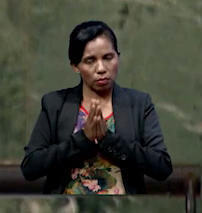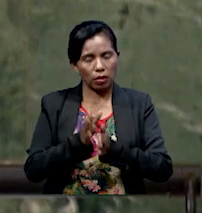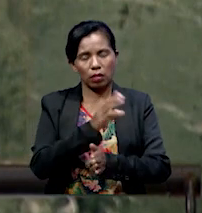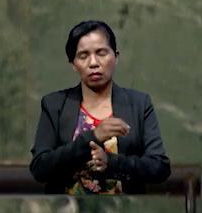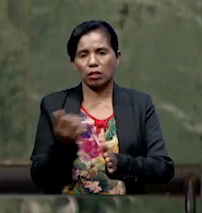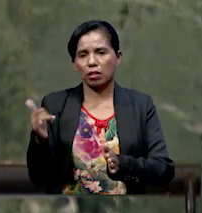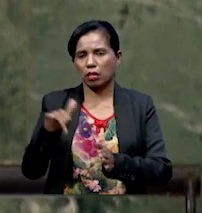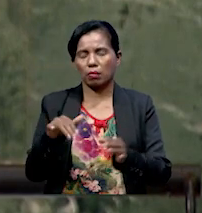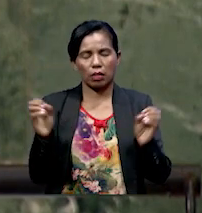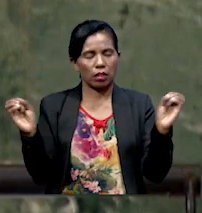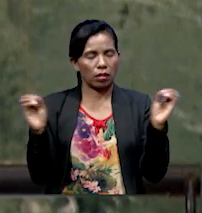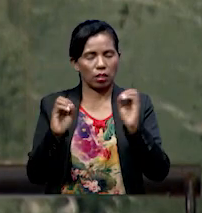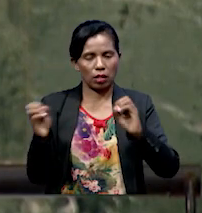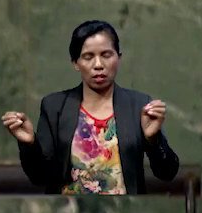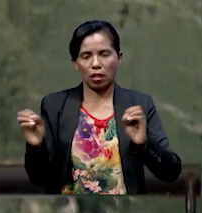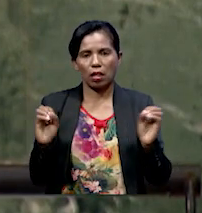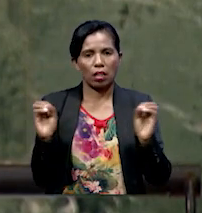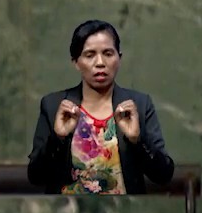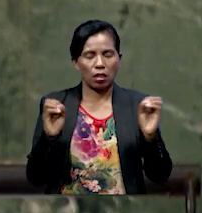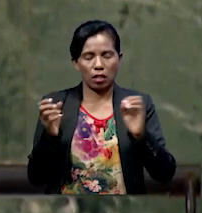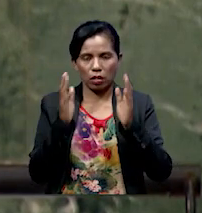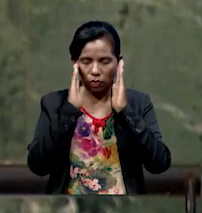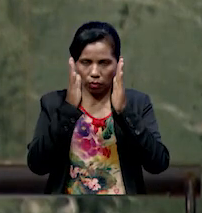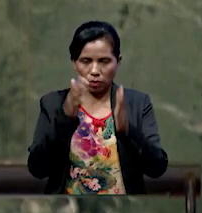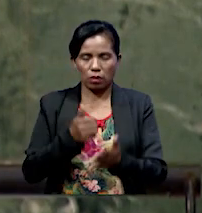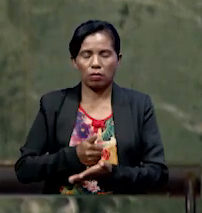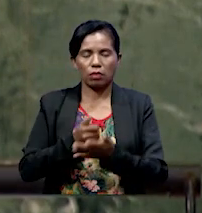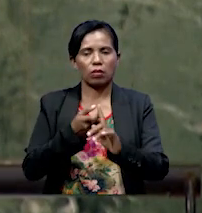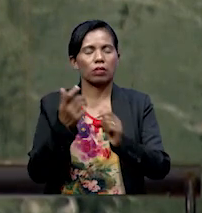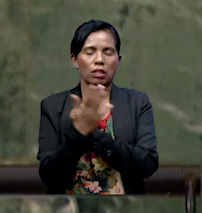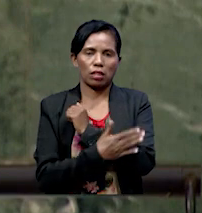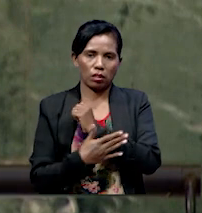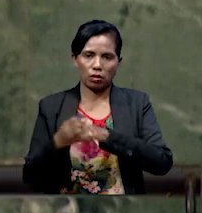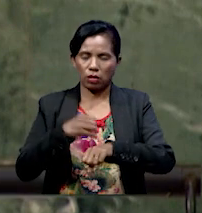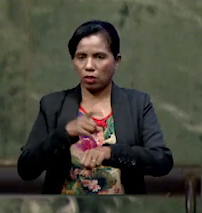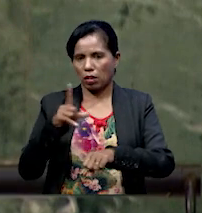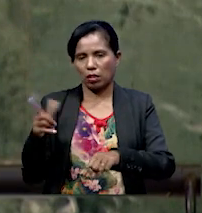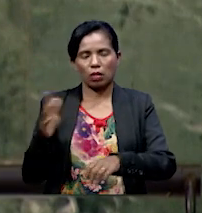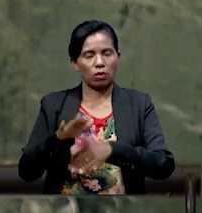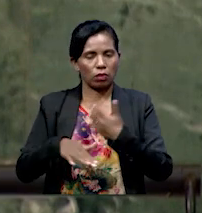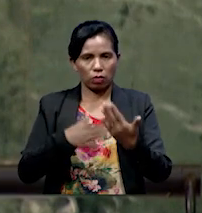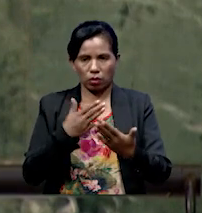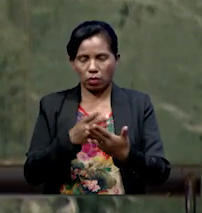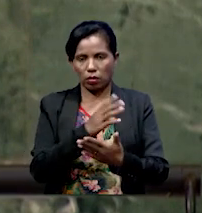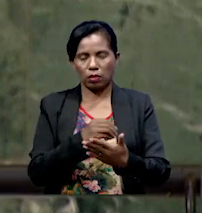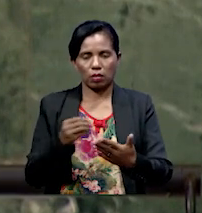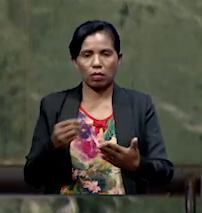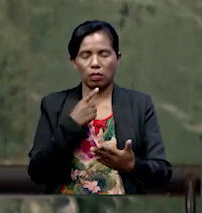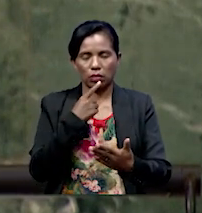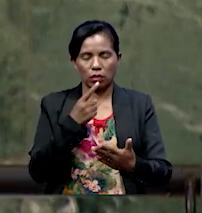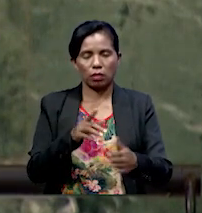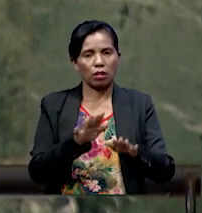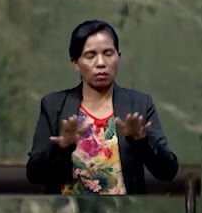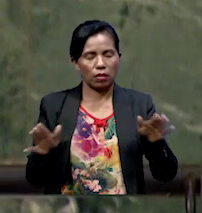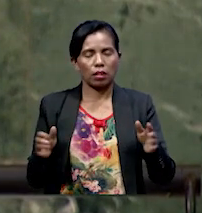abandoned, betrayed by the so-called international community. They ask why the difference in treatment, prompt and extremely generous support